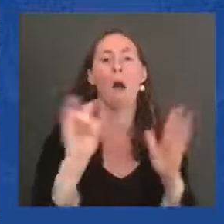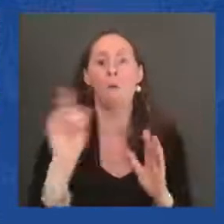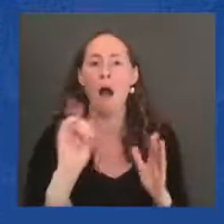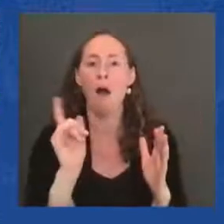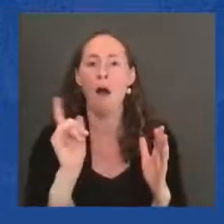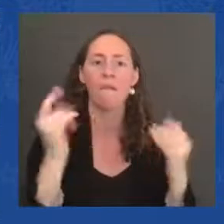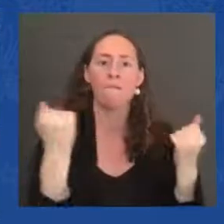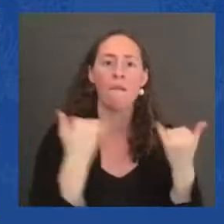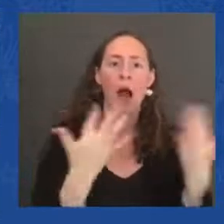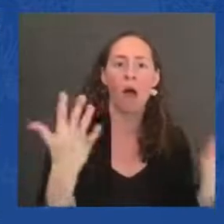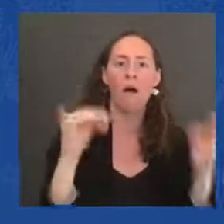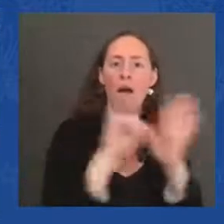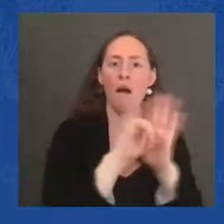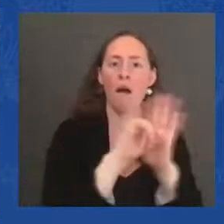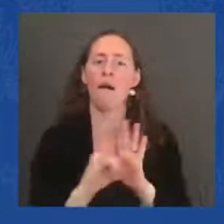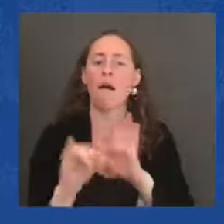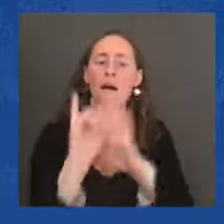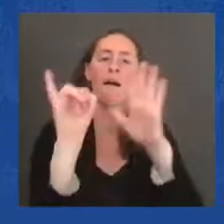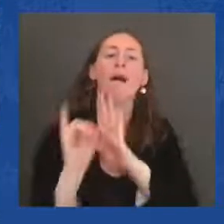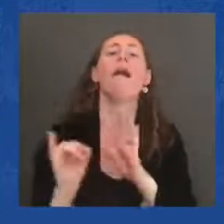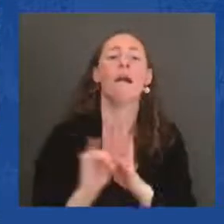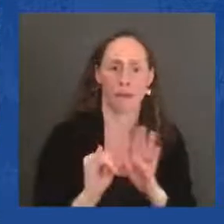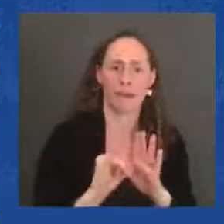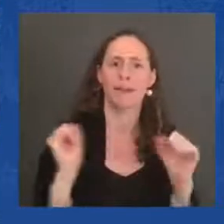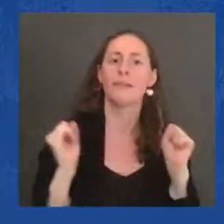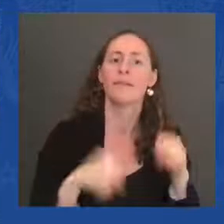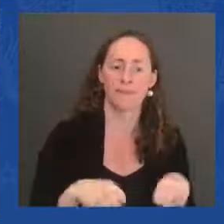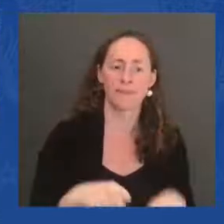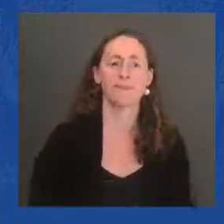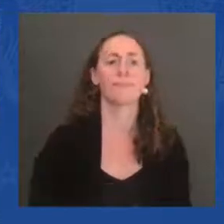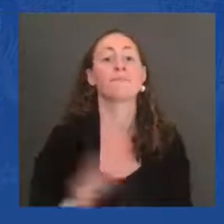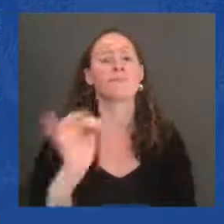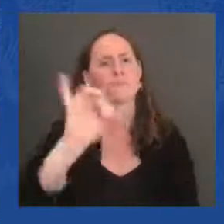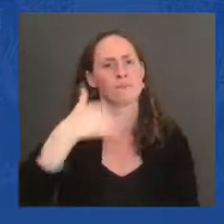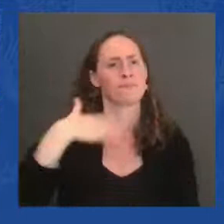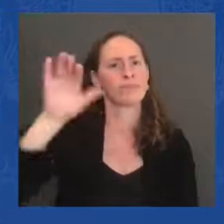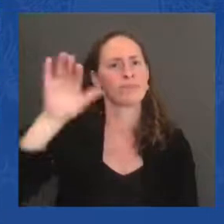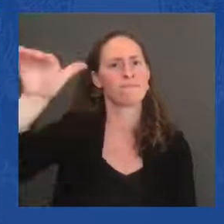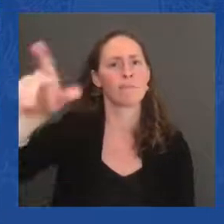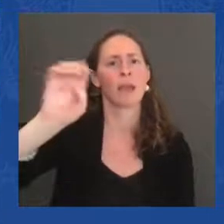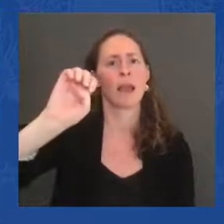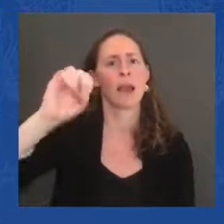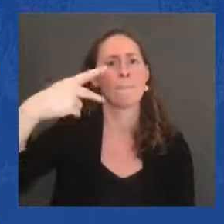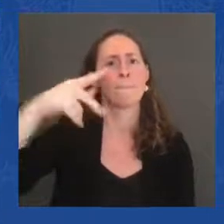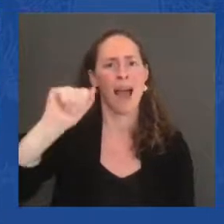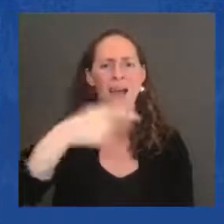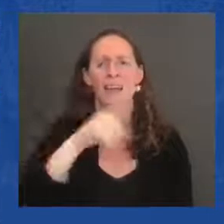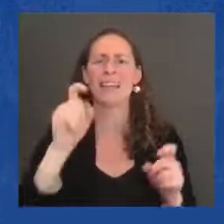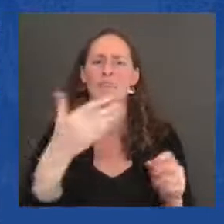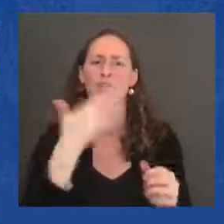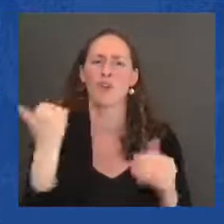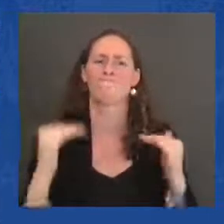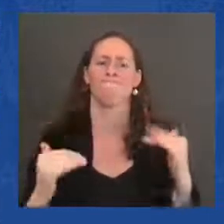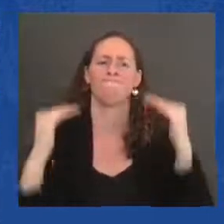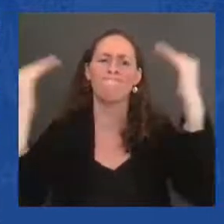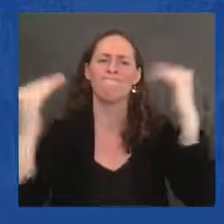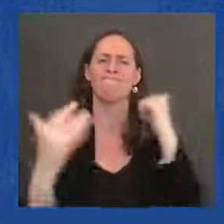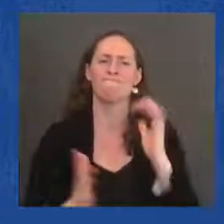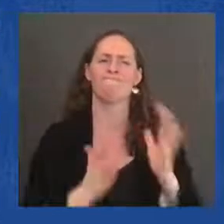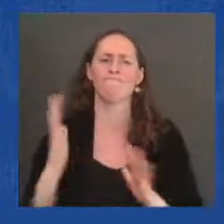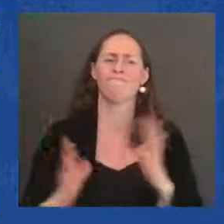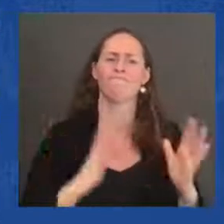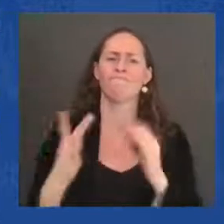and air quality information directly to people's iPhones. We'll be able to do that very shortly. It may have already begun in some